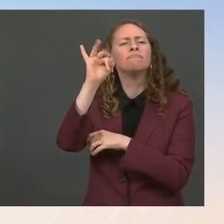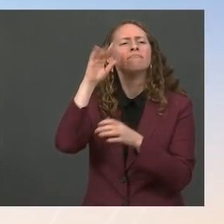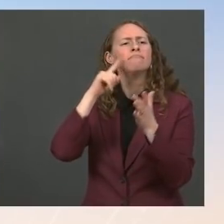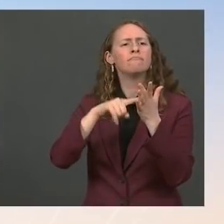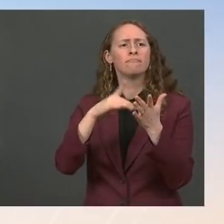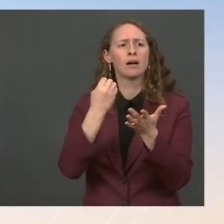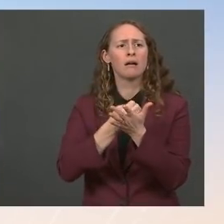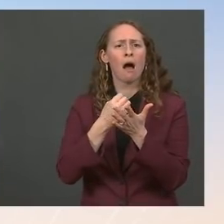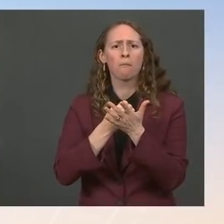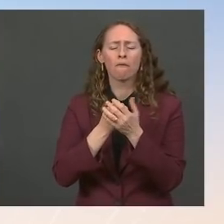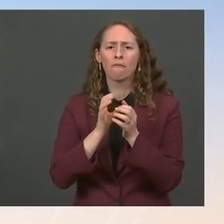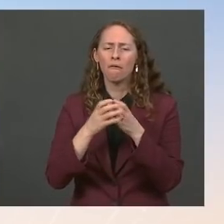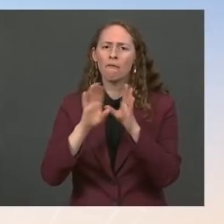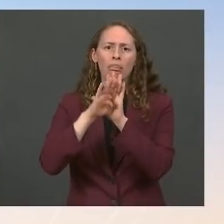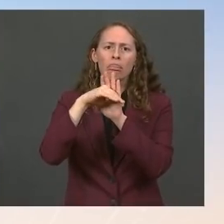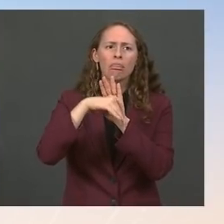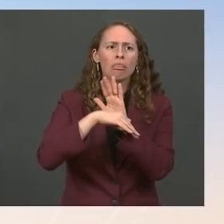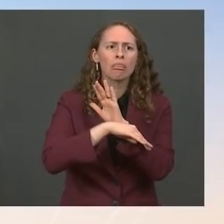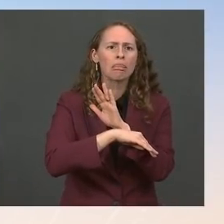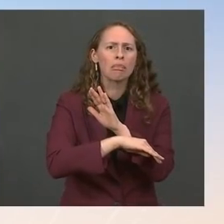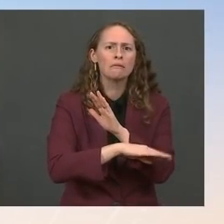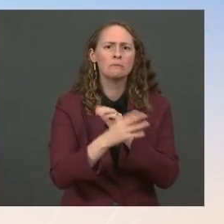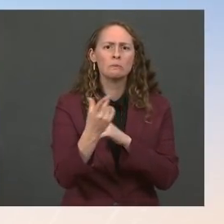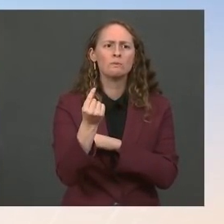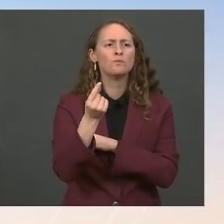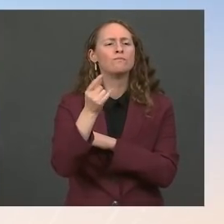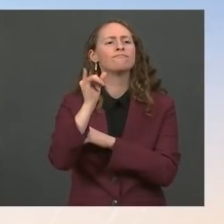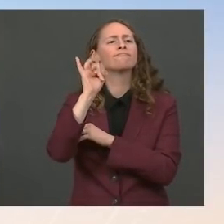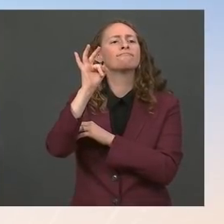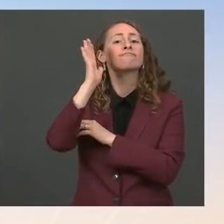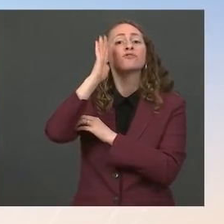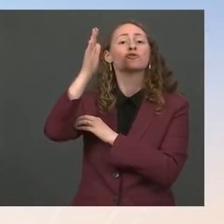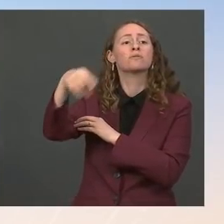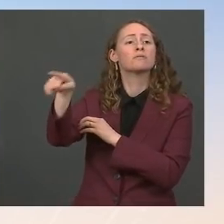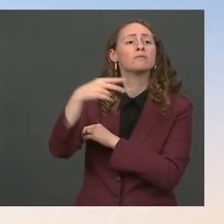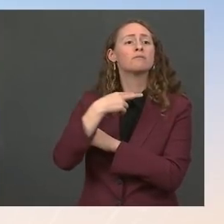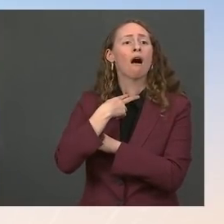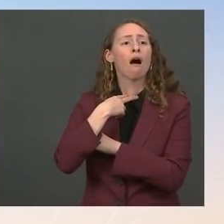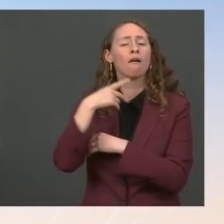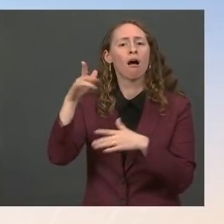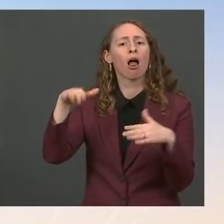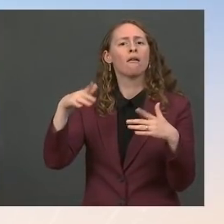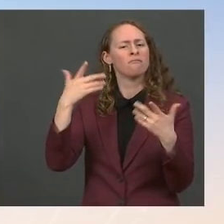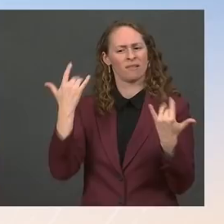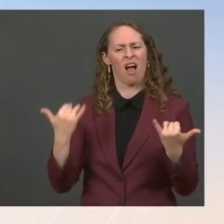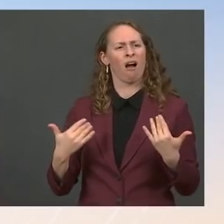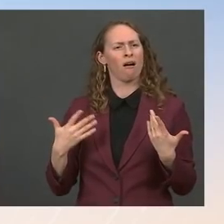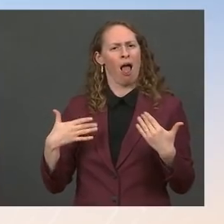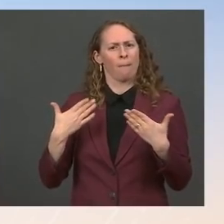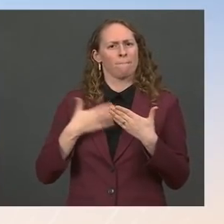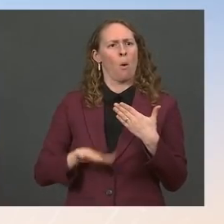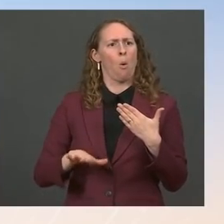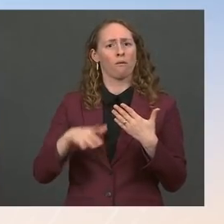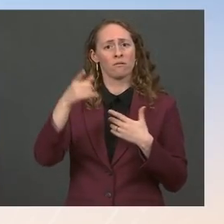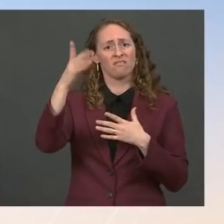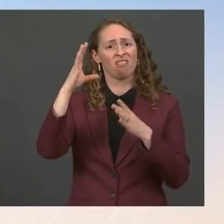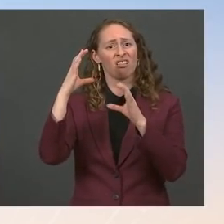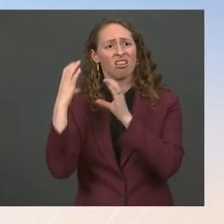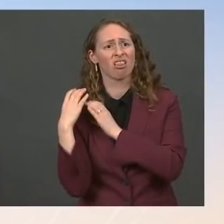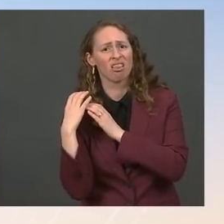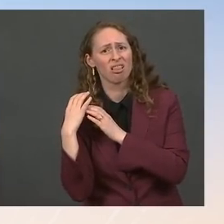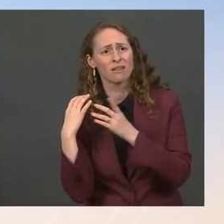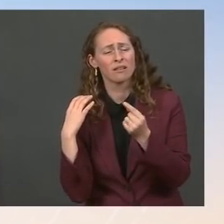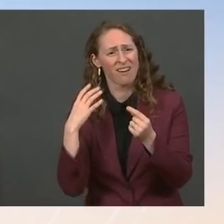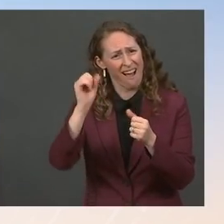What are you're going to tell from up there future generations, not even born yet, that they're not on the hook for this? Is that right? That's right, and hopefully you'll report